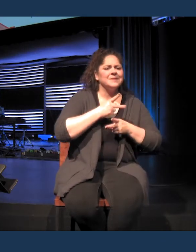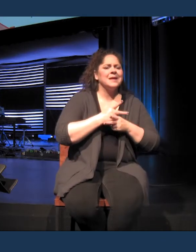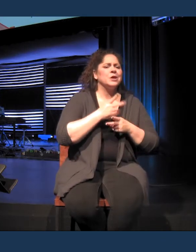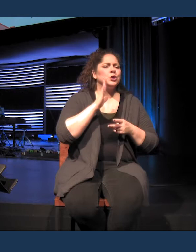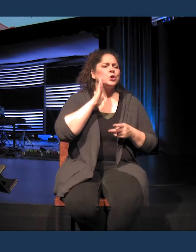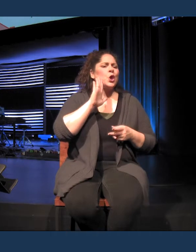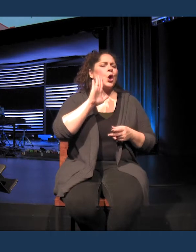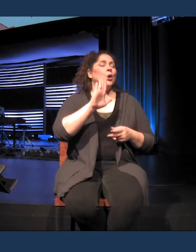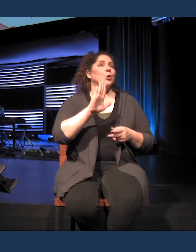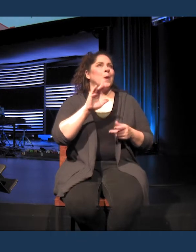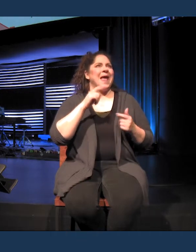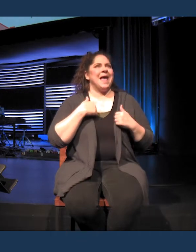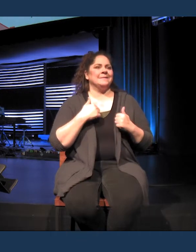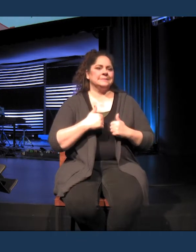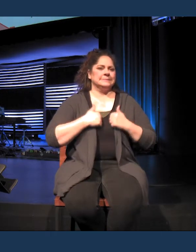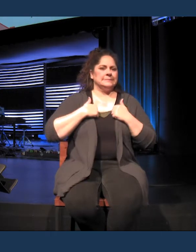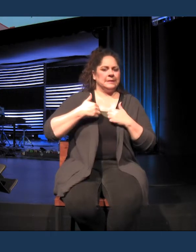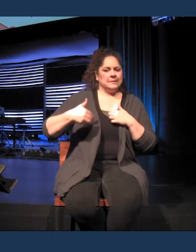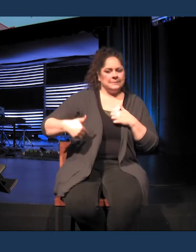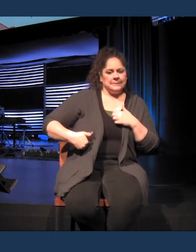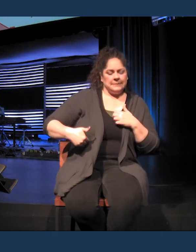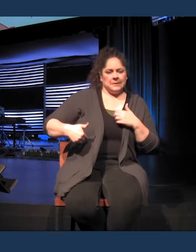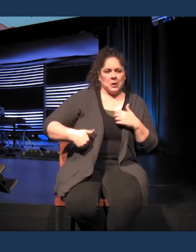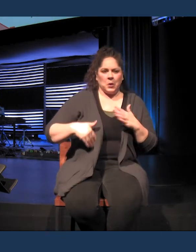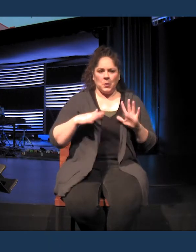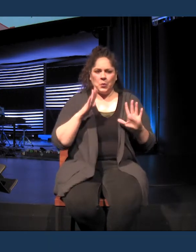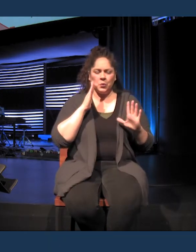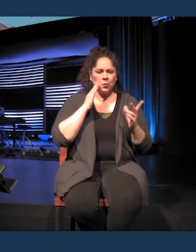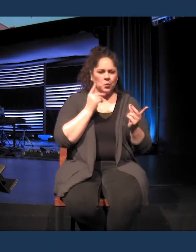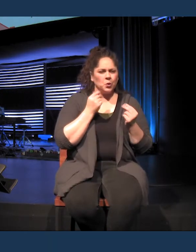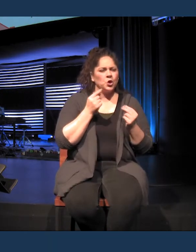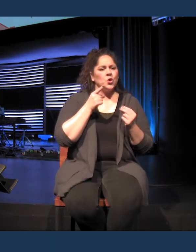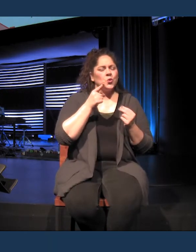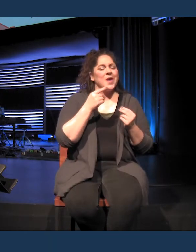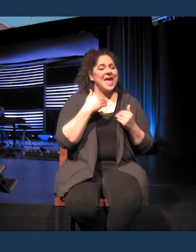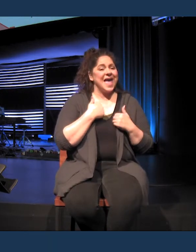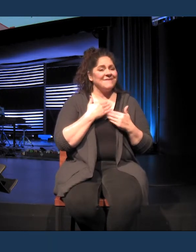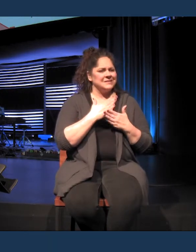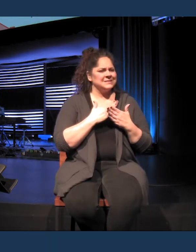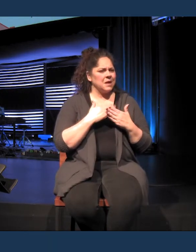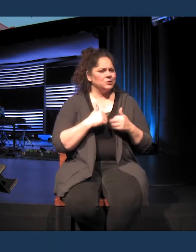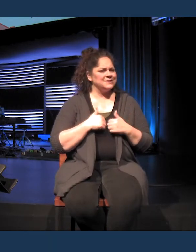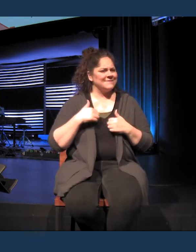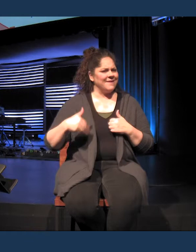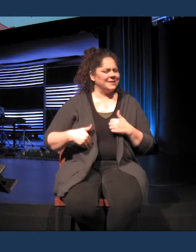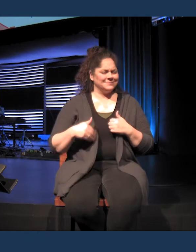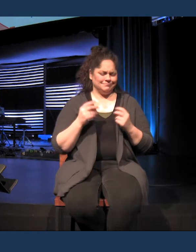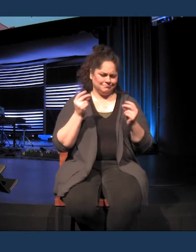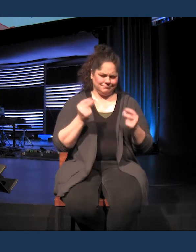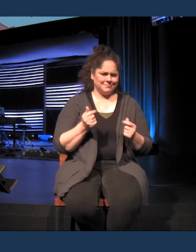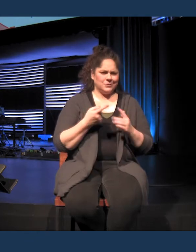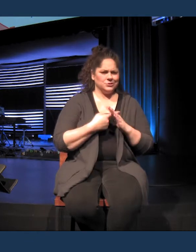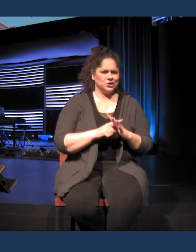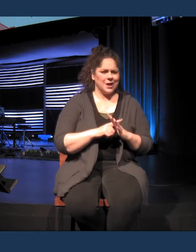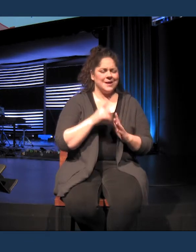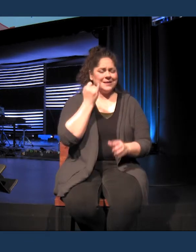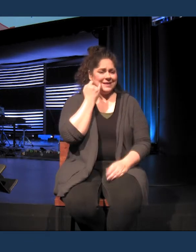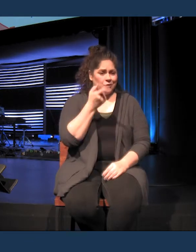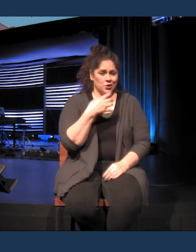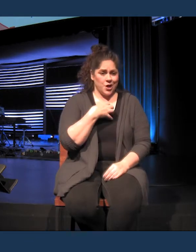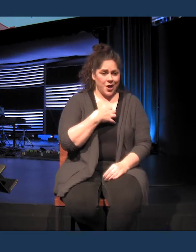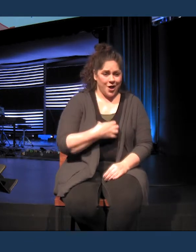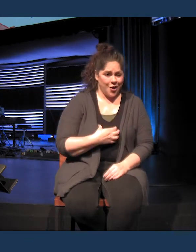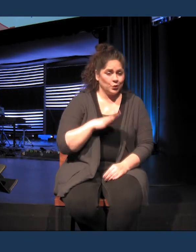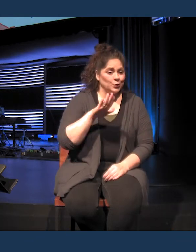survival situation or life and death situation, there are some survivor instincts that kick in. If you get hungry enough,